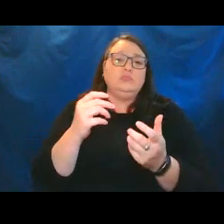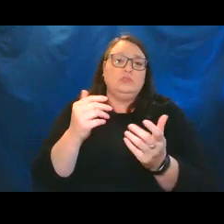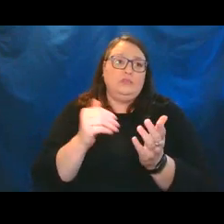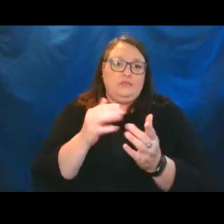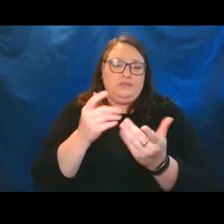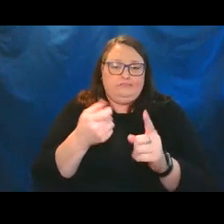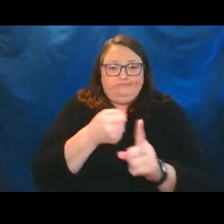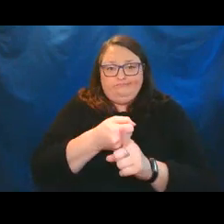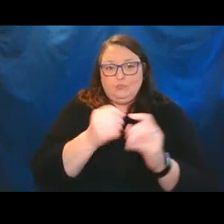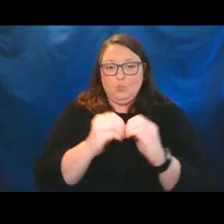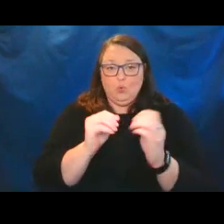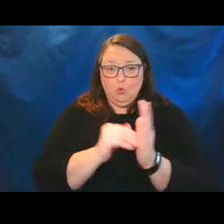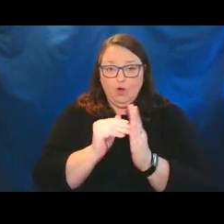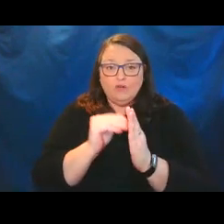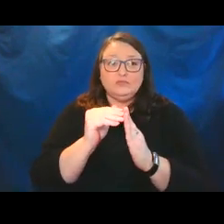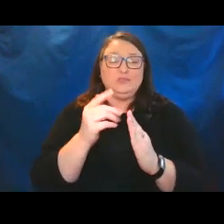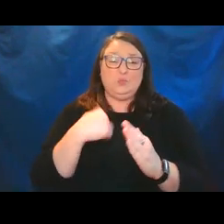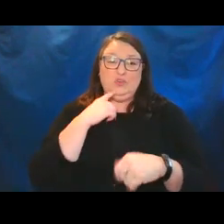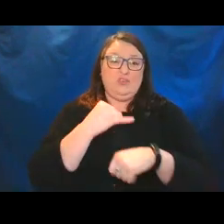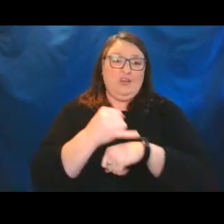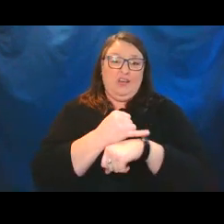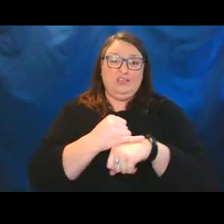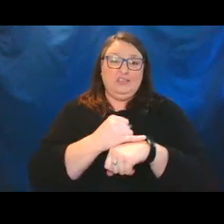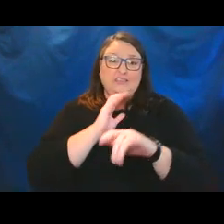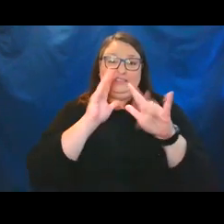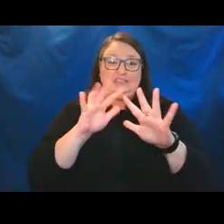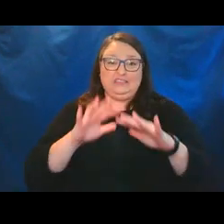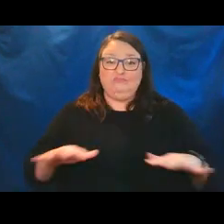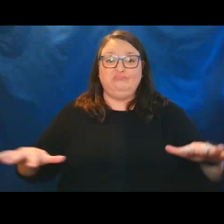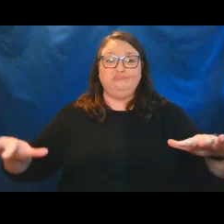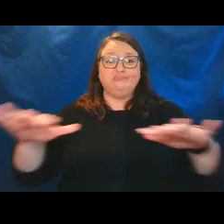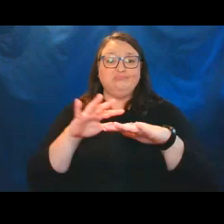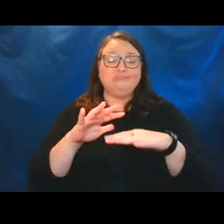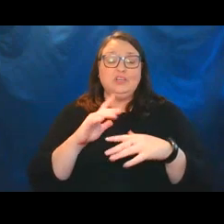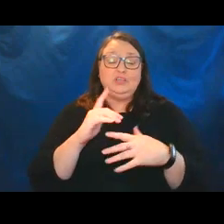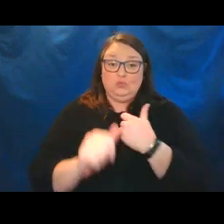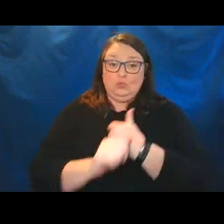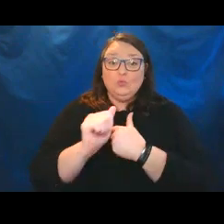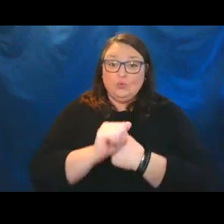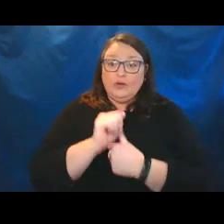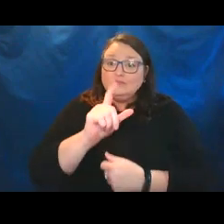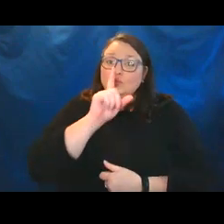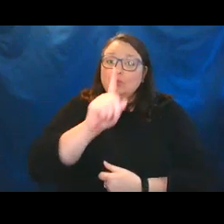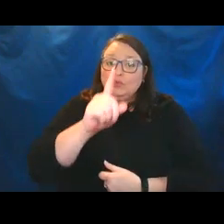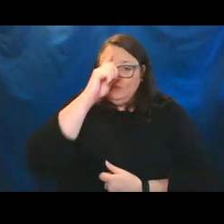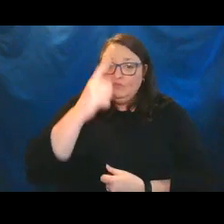We are completely surrounded by the sea. So these threats are very real to us.